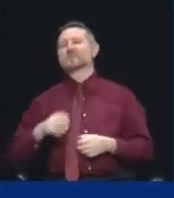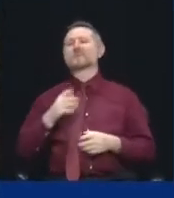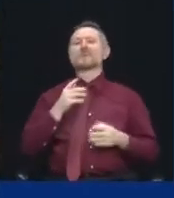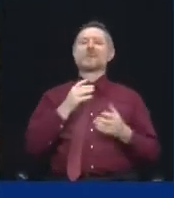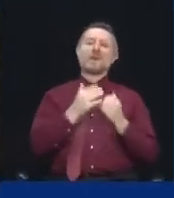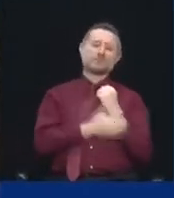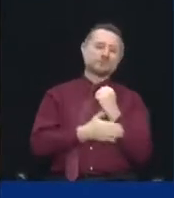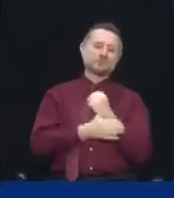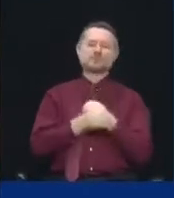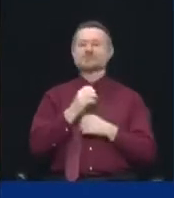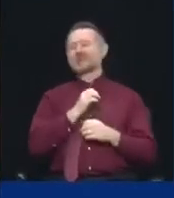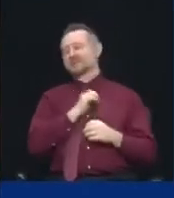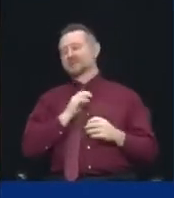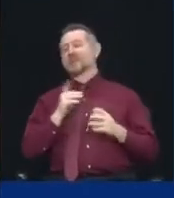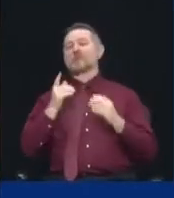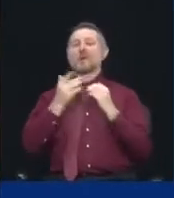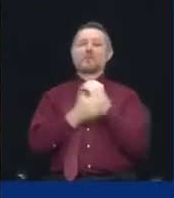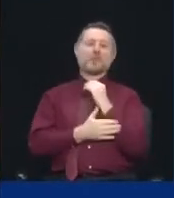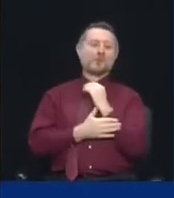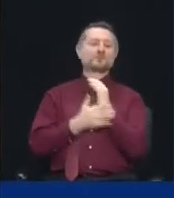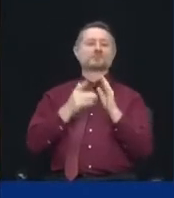applause.